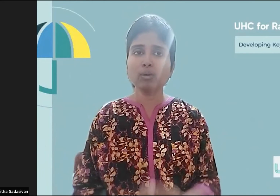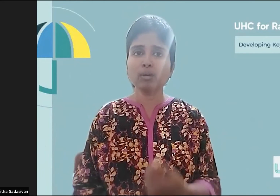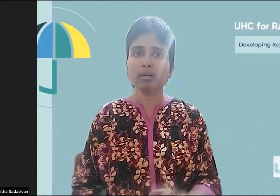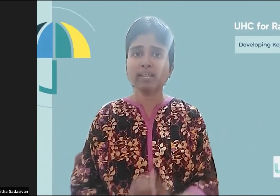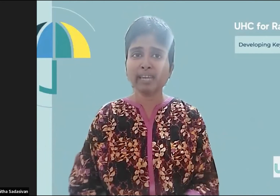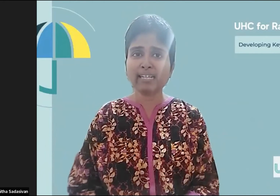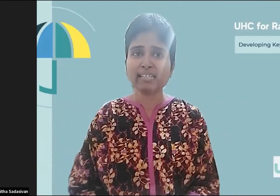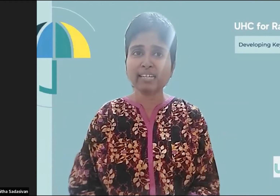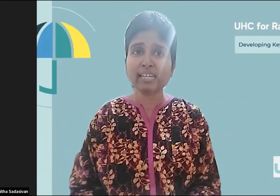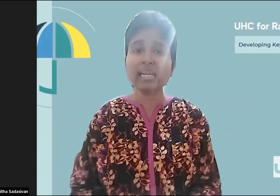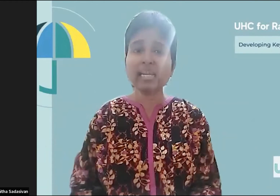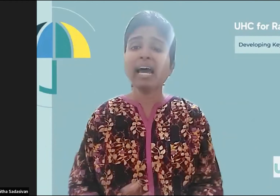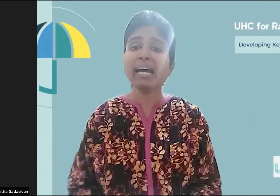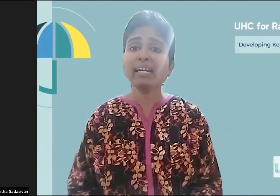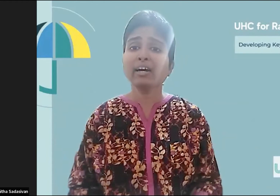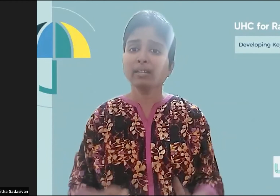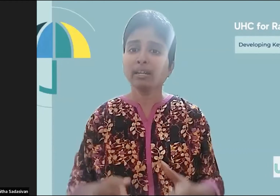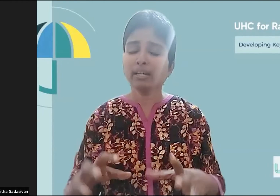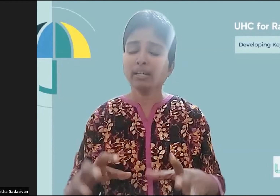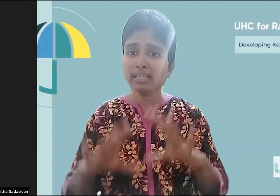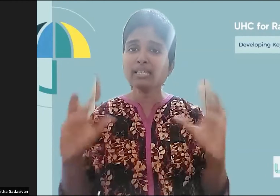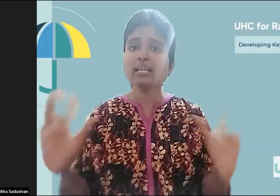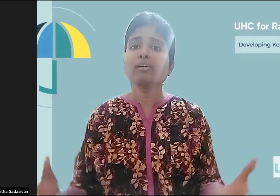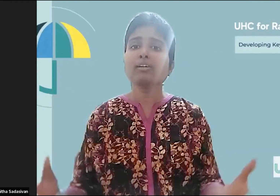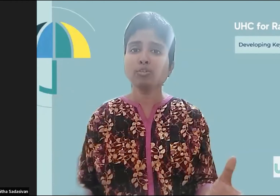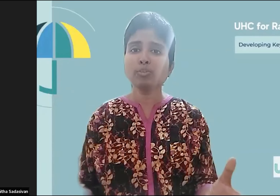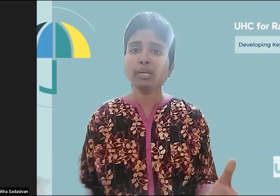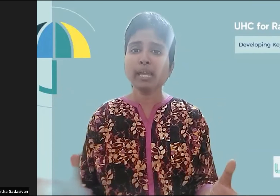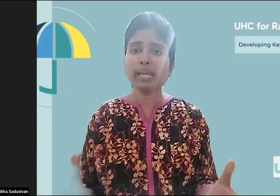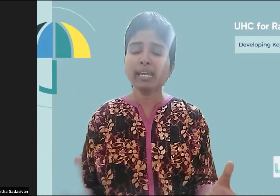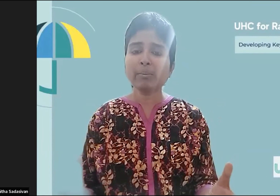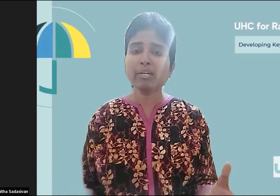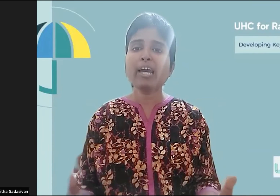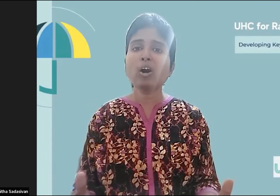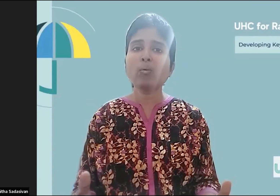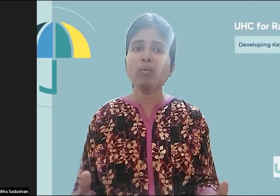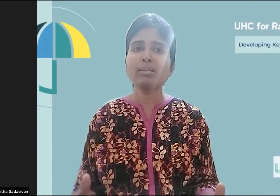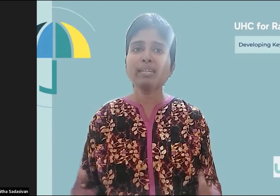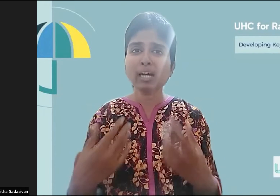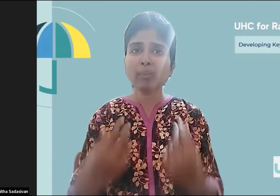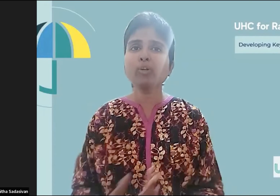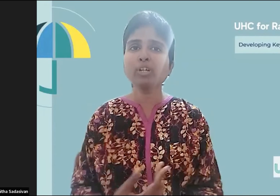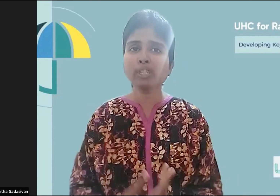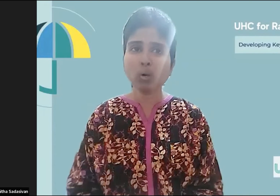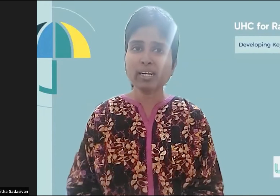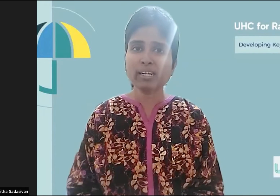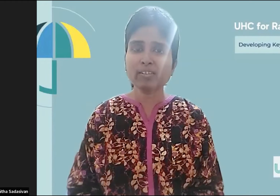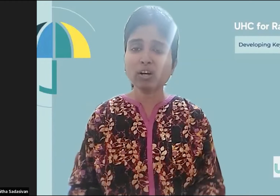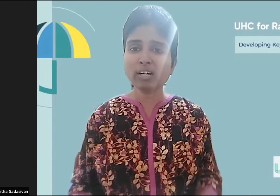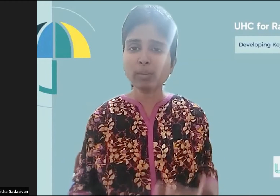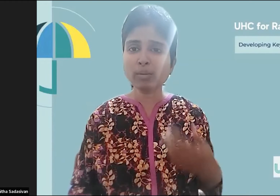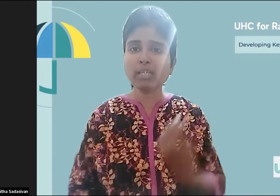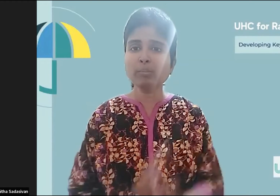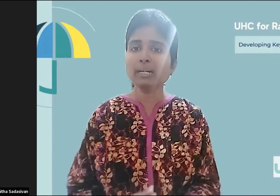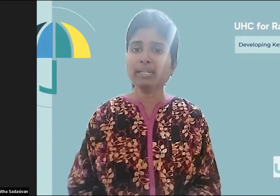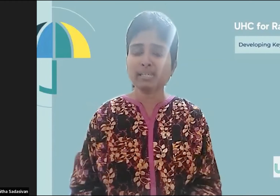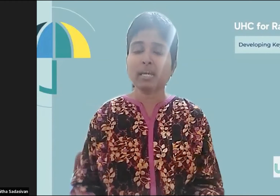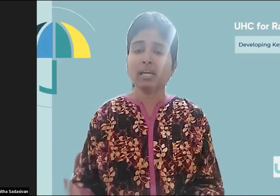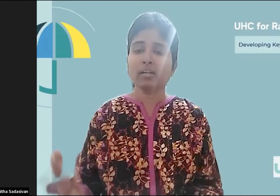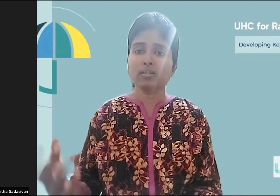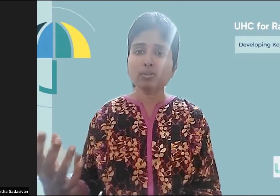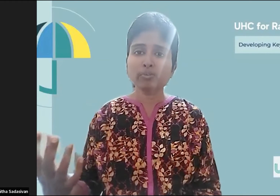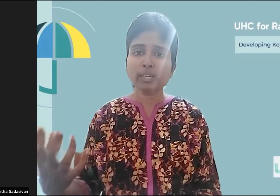to really accelerate, and this should be enabled along with the community coordinators or community